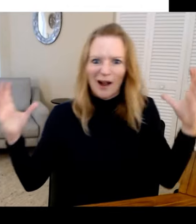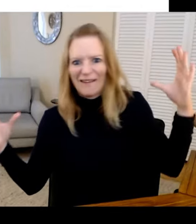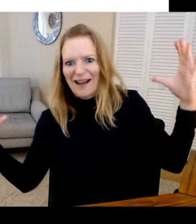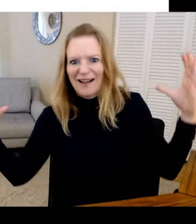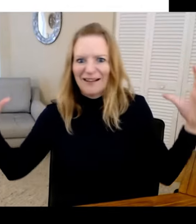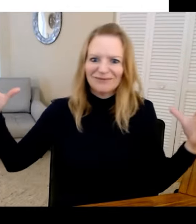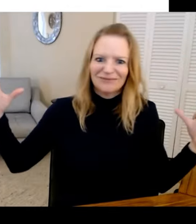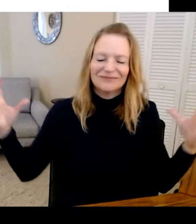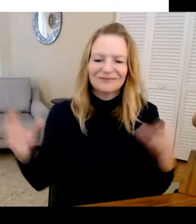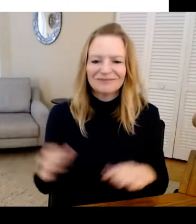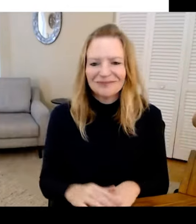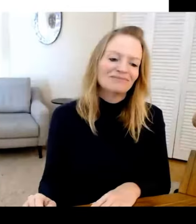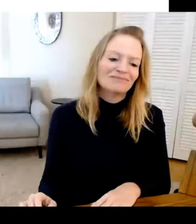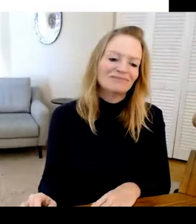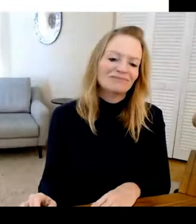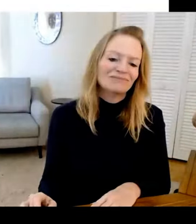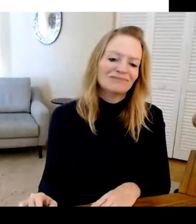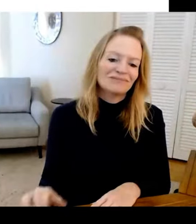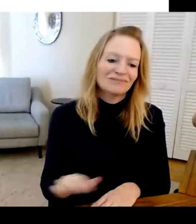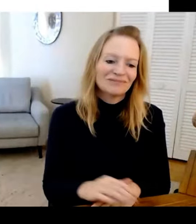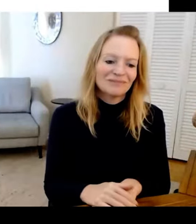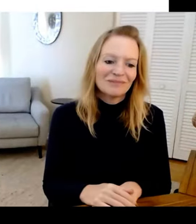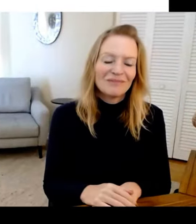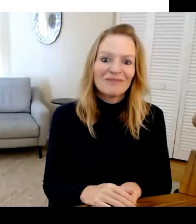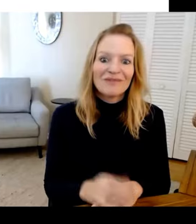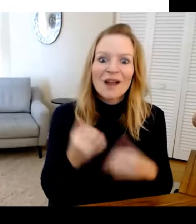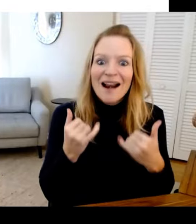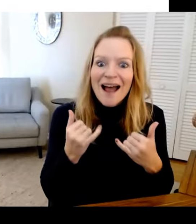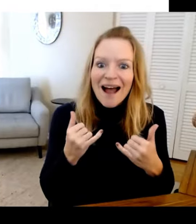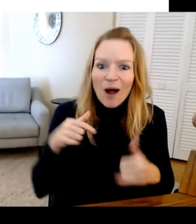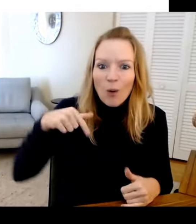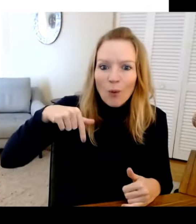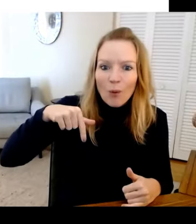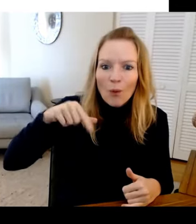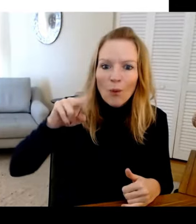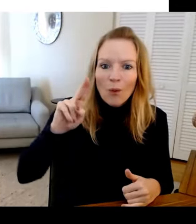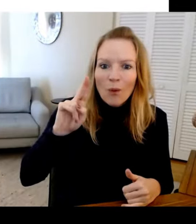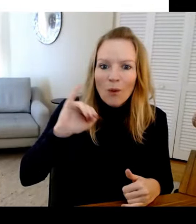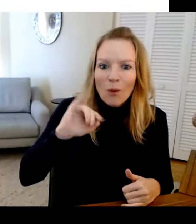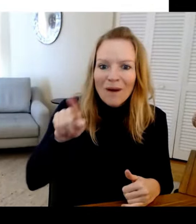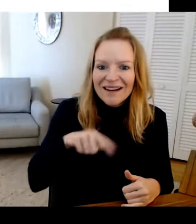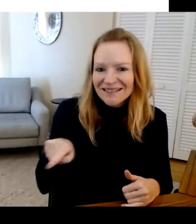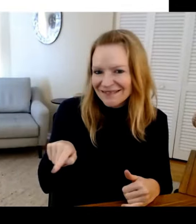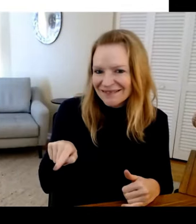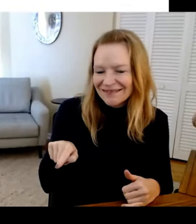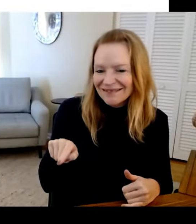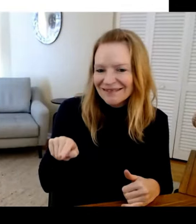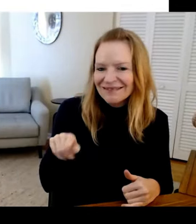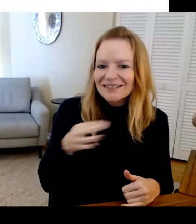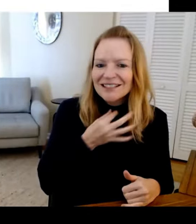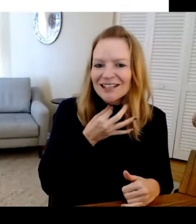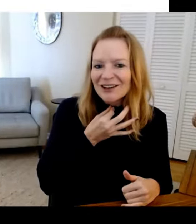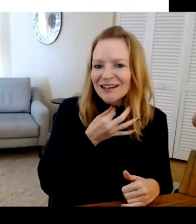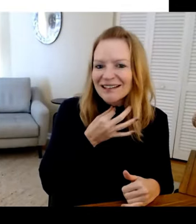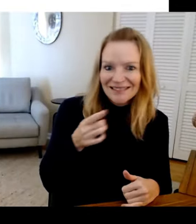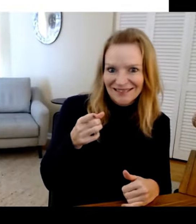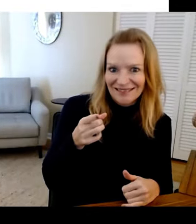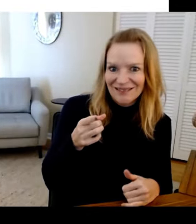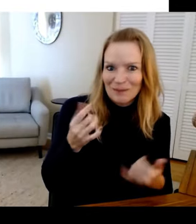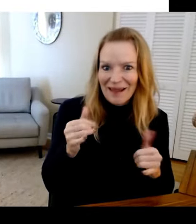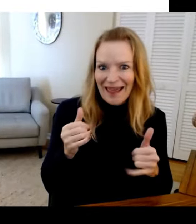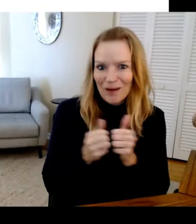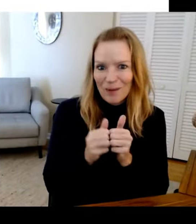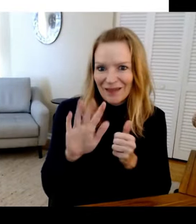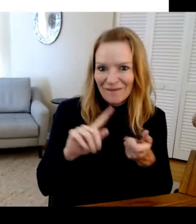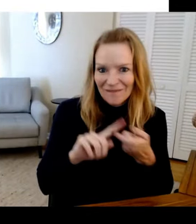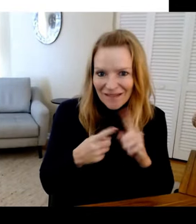That would be tough to get around with a thin and flat head. Now, ready for a quiz?